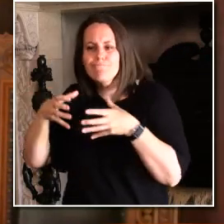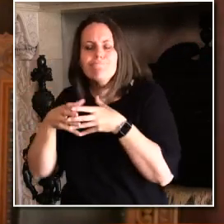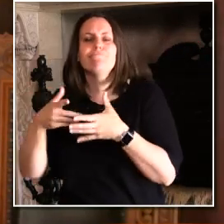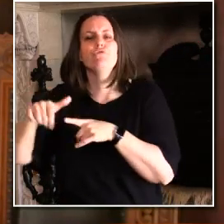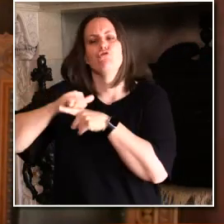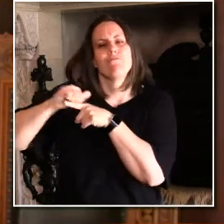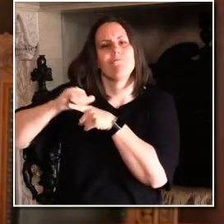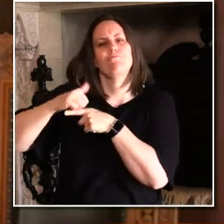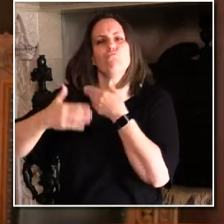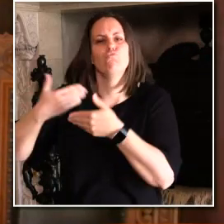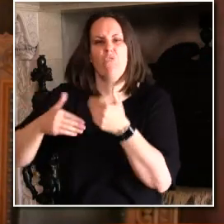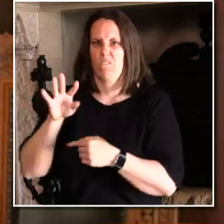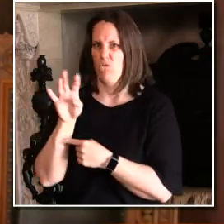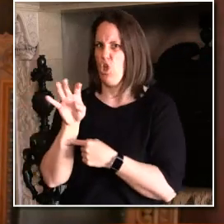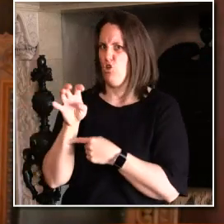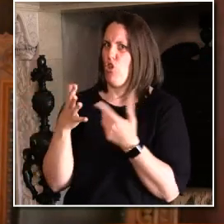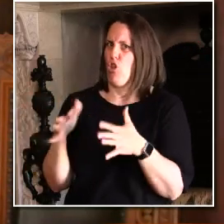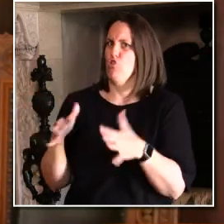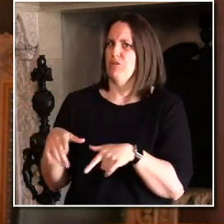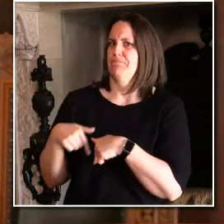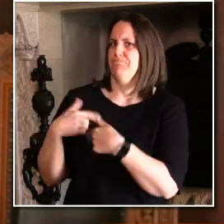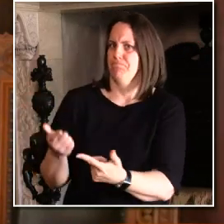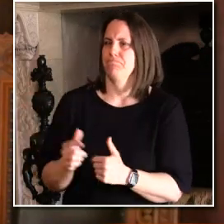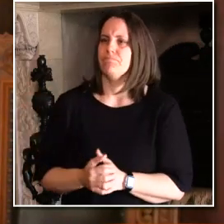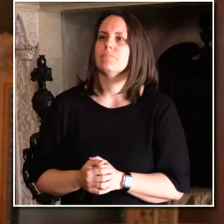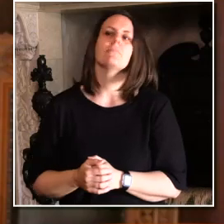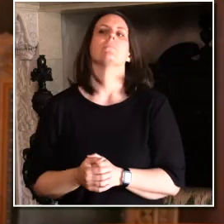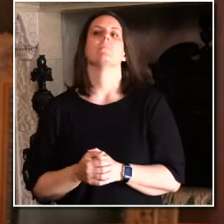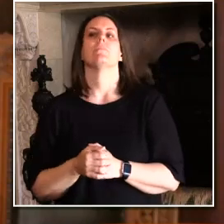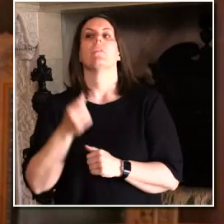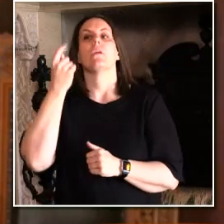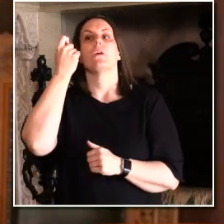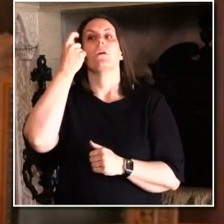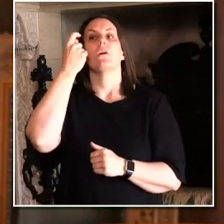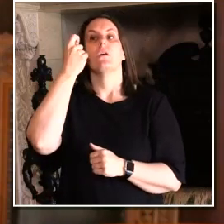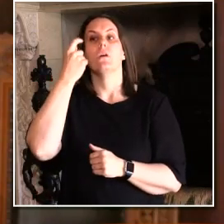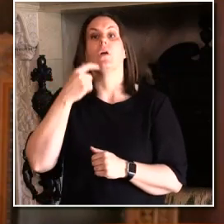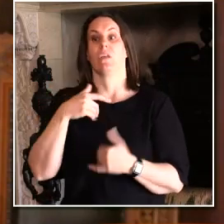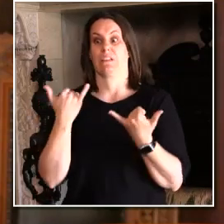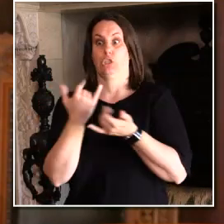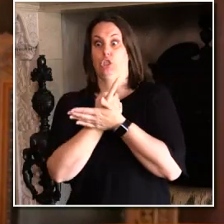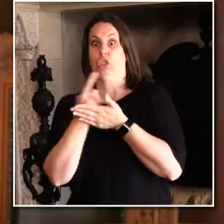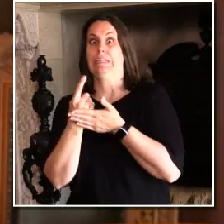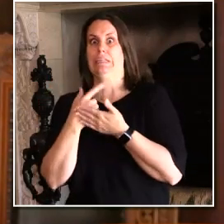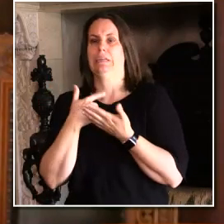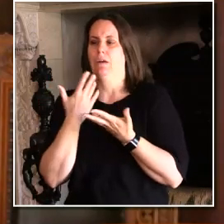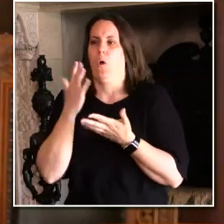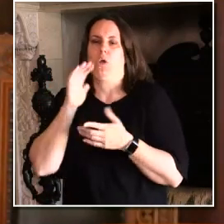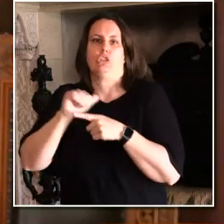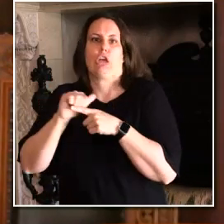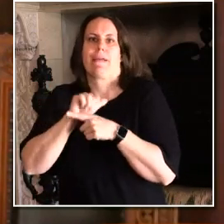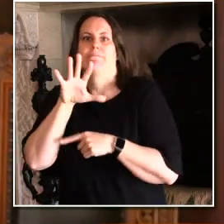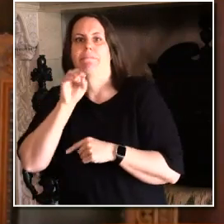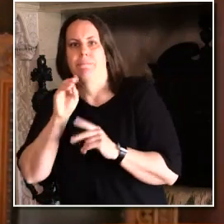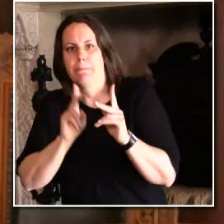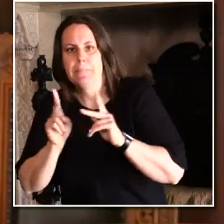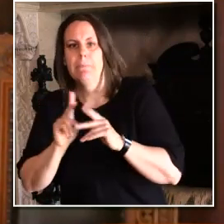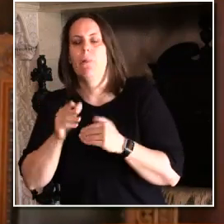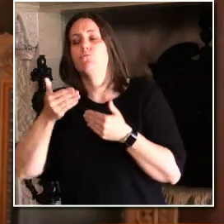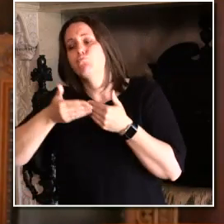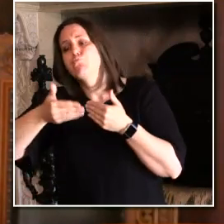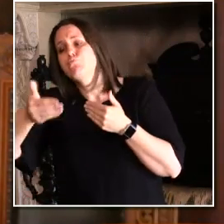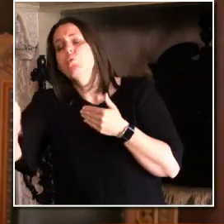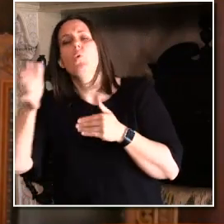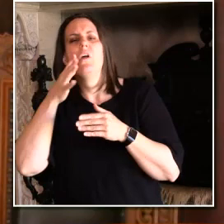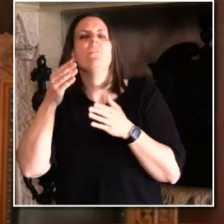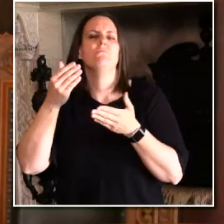so there's 400 of them so far, and we're working on training another 50 or so this week. So we continue to build our resources that way. And then there's also